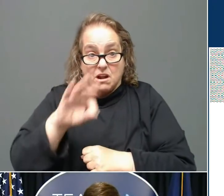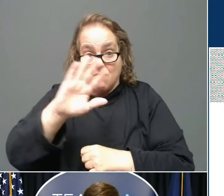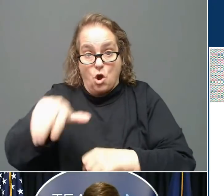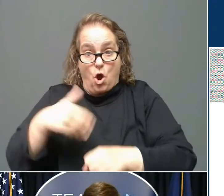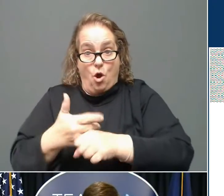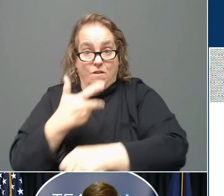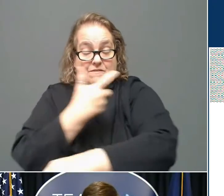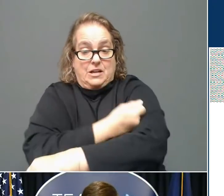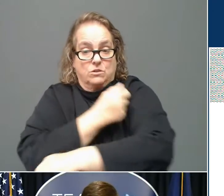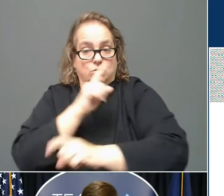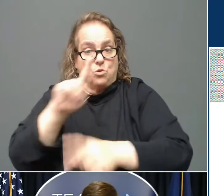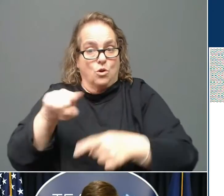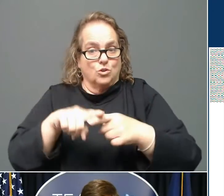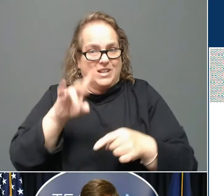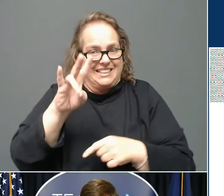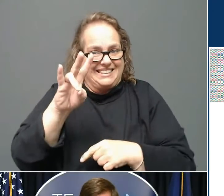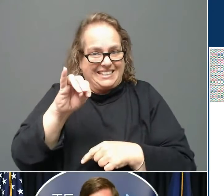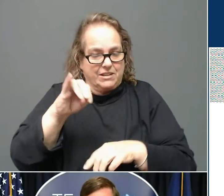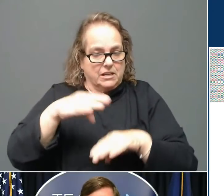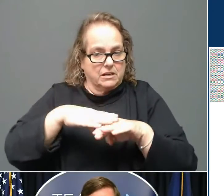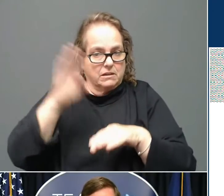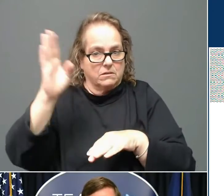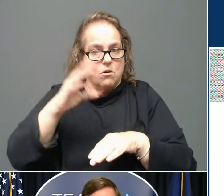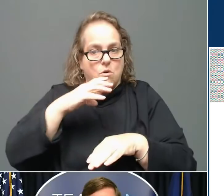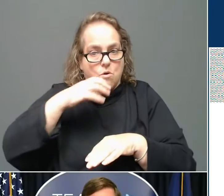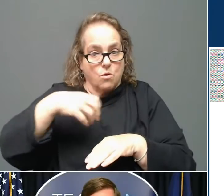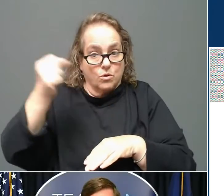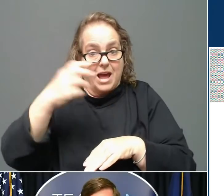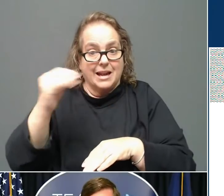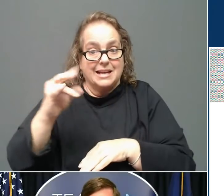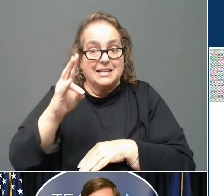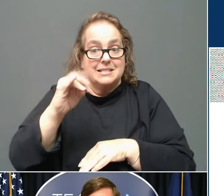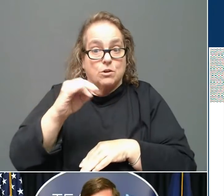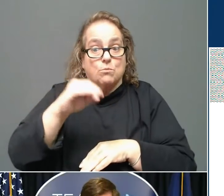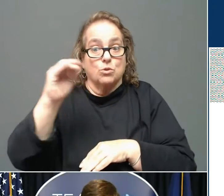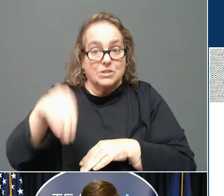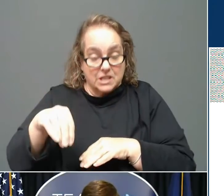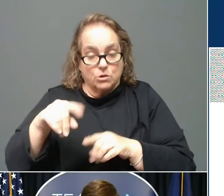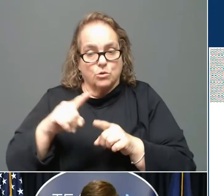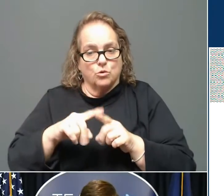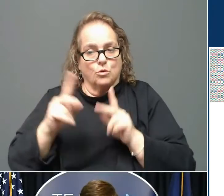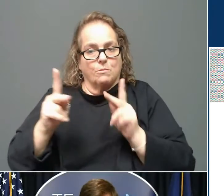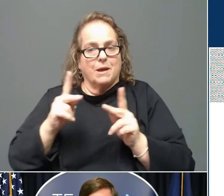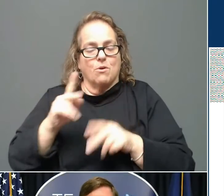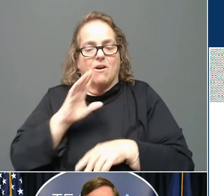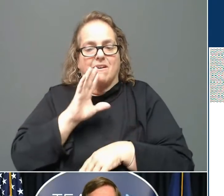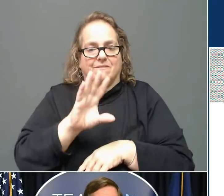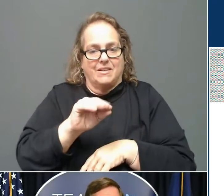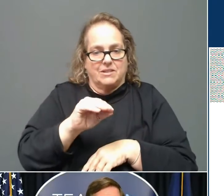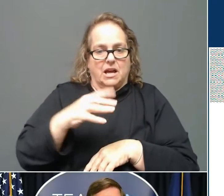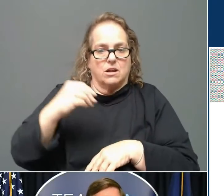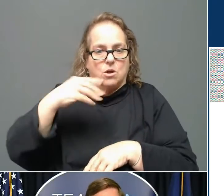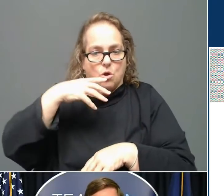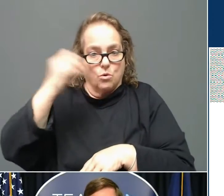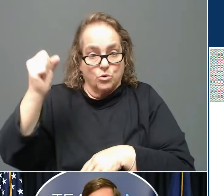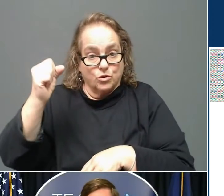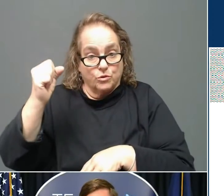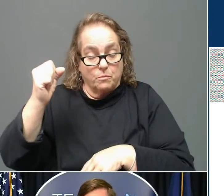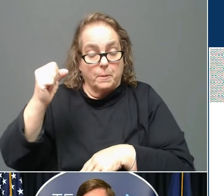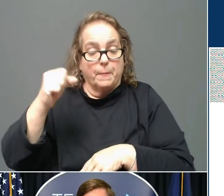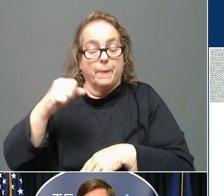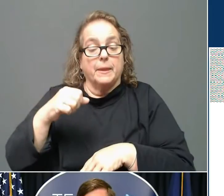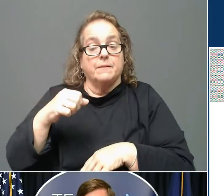those 70 and older, and 70% of them have gone to individuals 50 and older. Given some of the